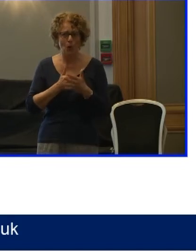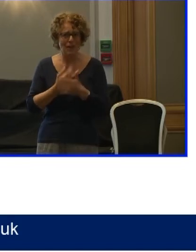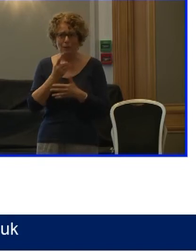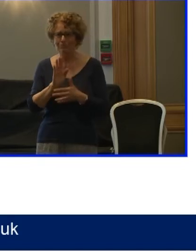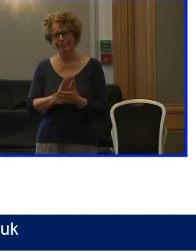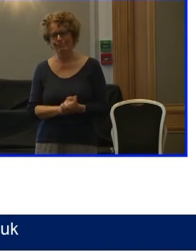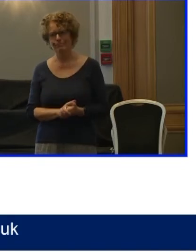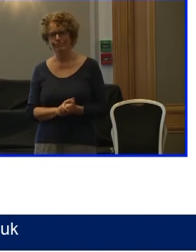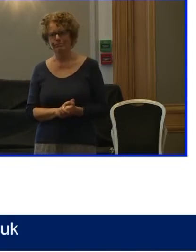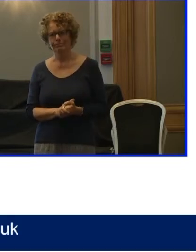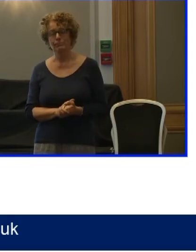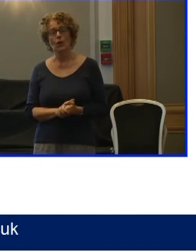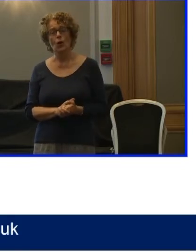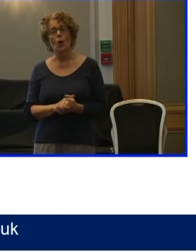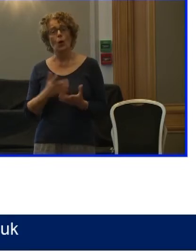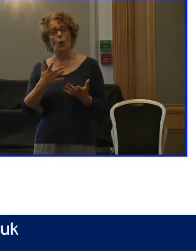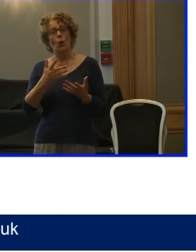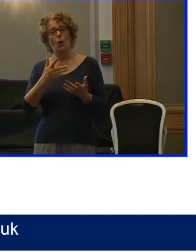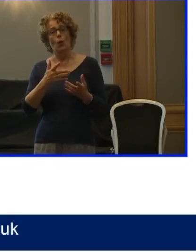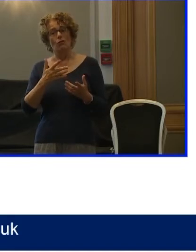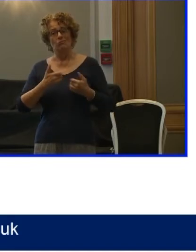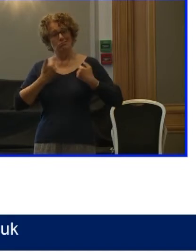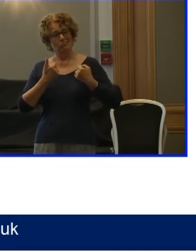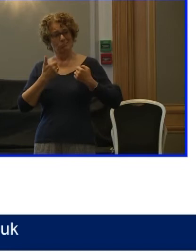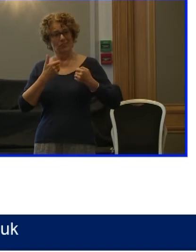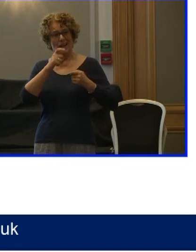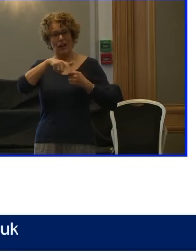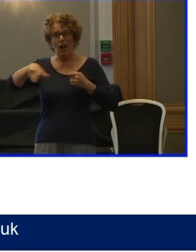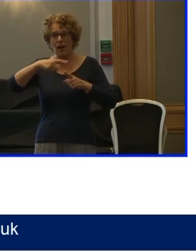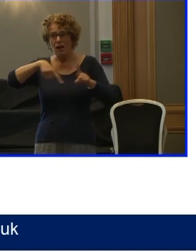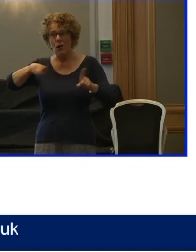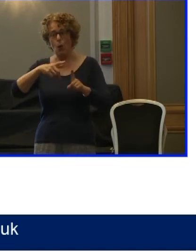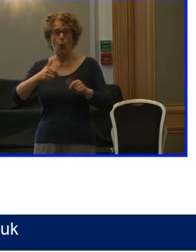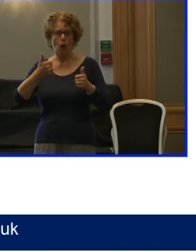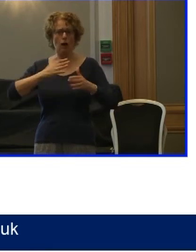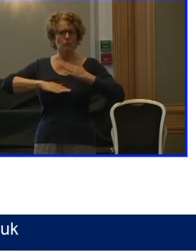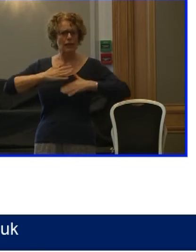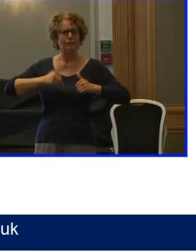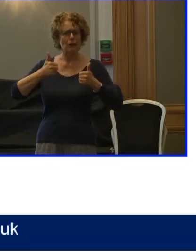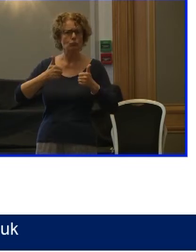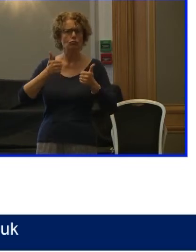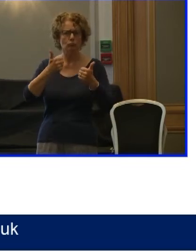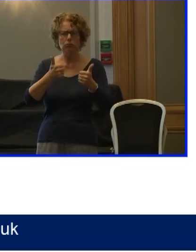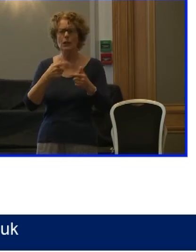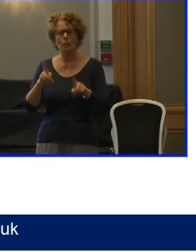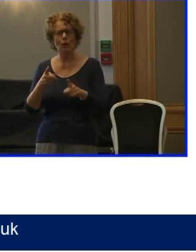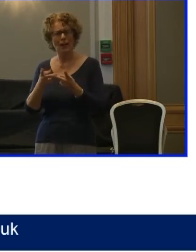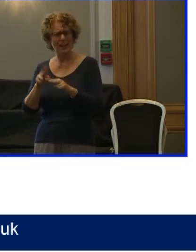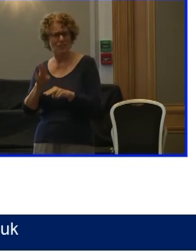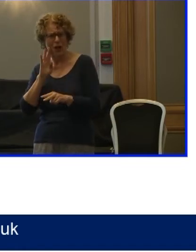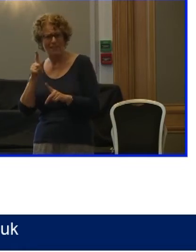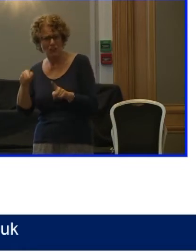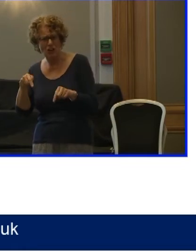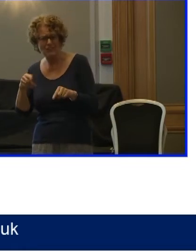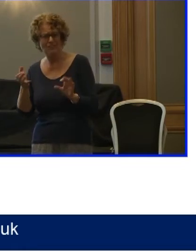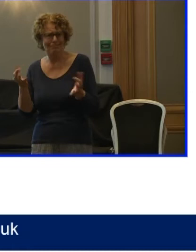know that we've got high satisfaction rates, but not enough people in the community know about us. So please, if they hear it 2, 3 times, not a problem, but